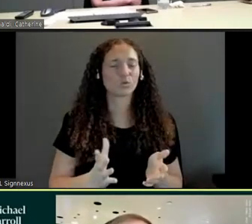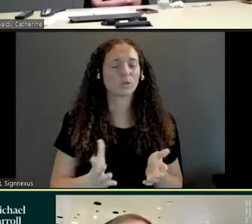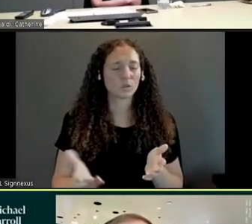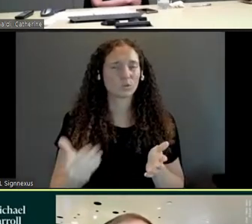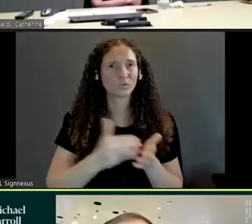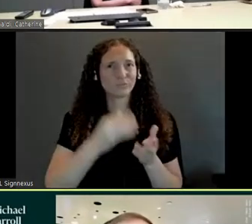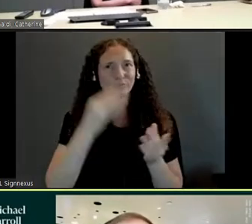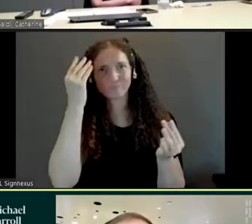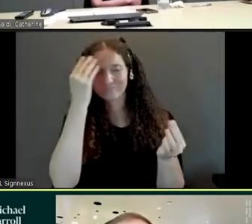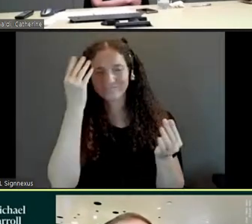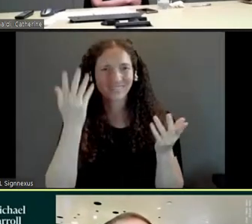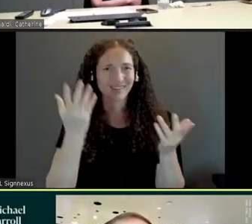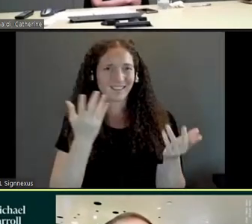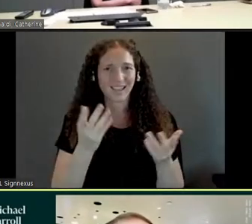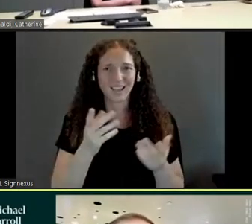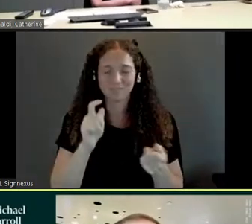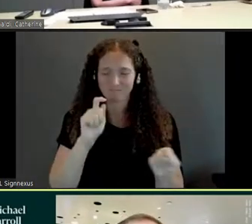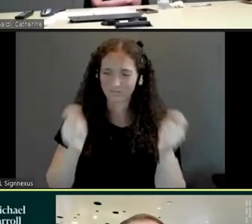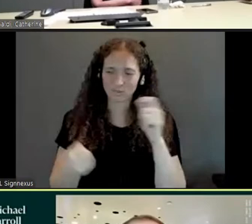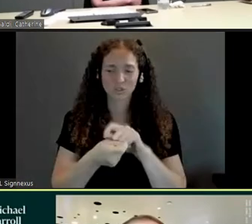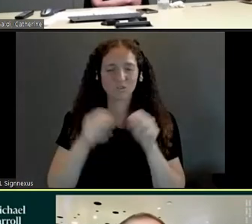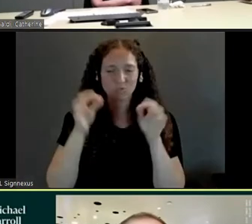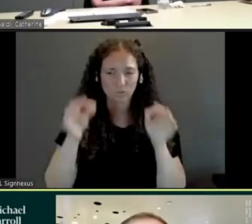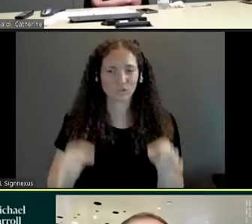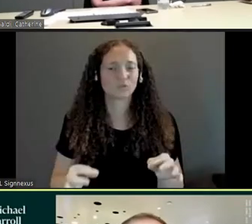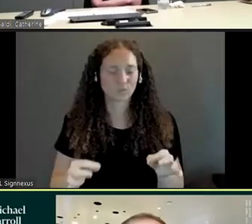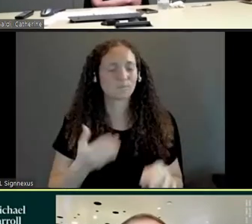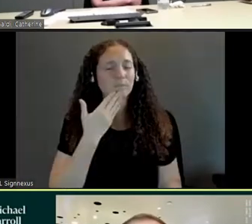the proposal and the effects to the community. Thank you.